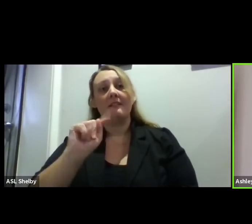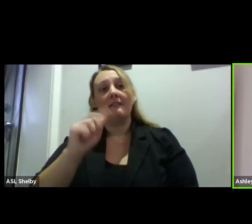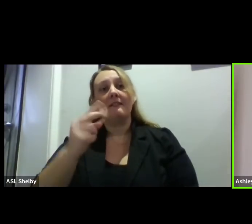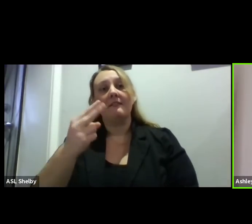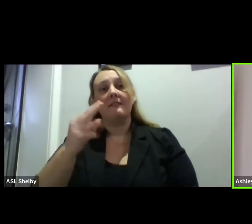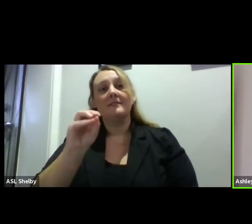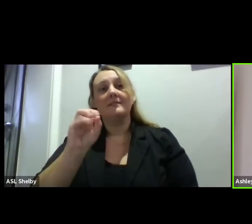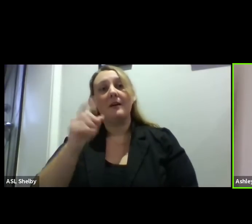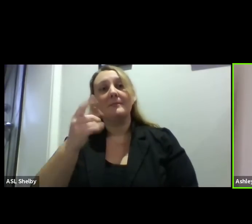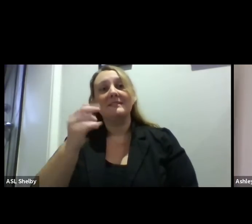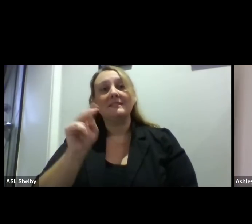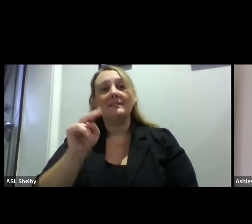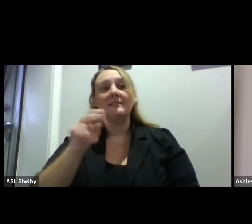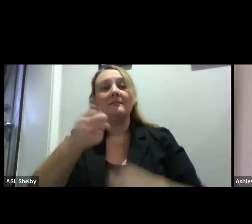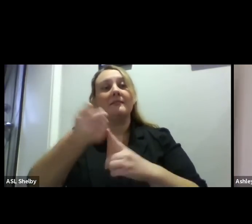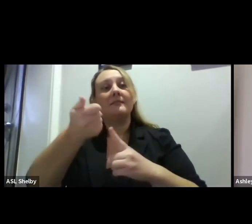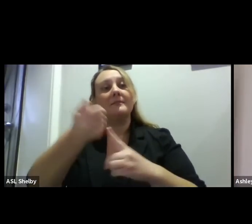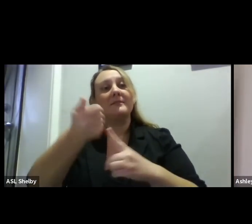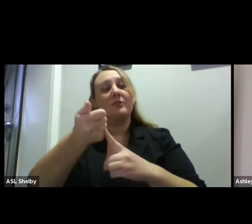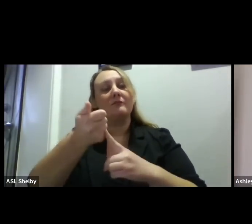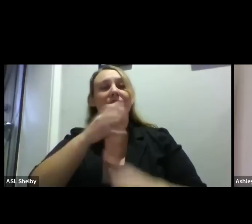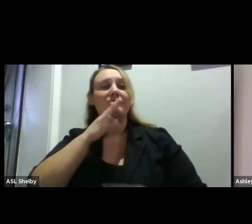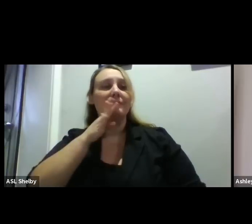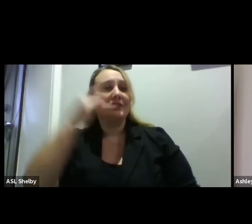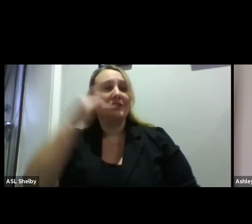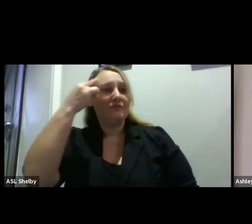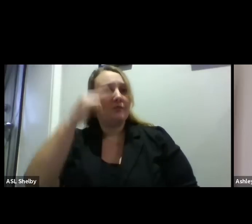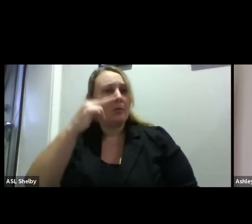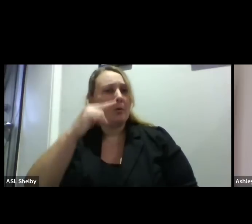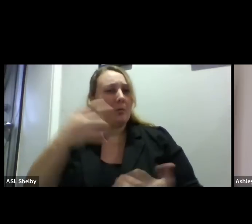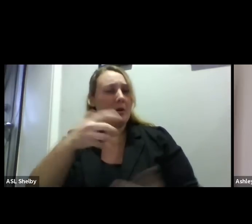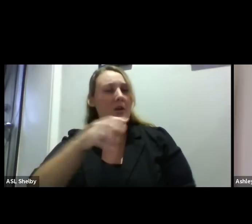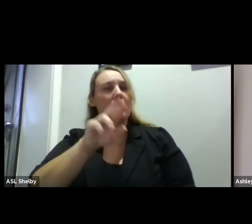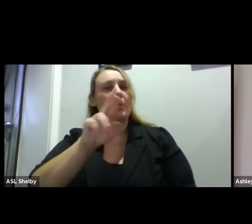behalf of the Sex Worker Project at the Urban Justice Center.